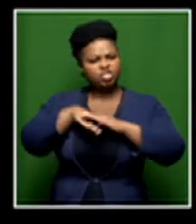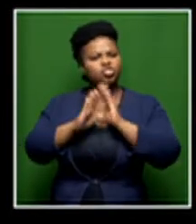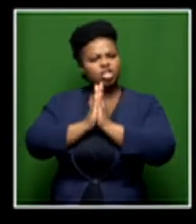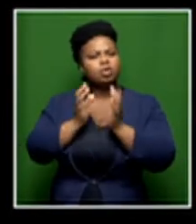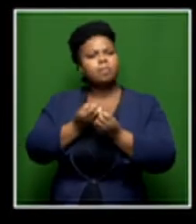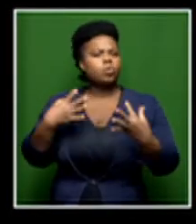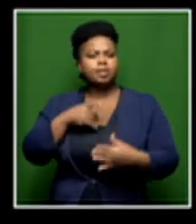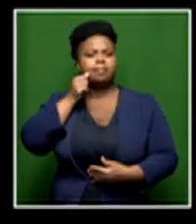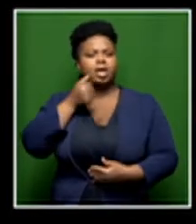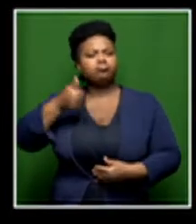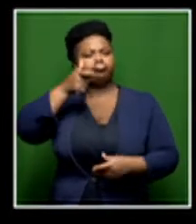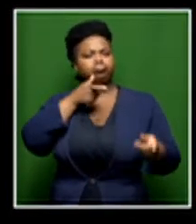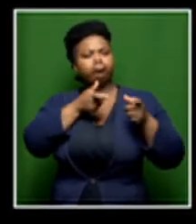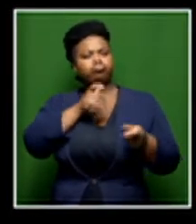church.